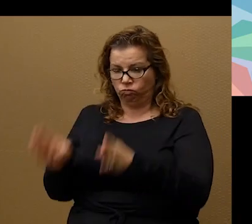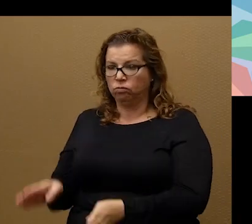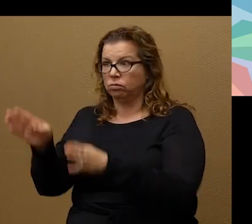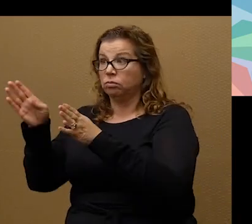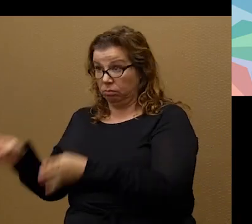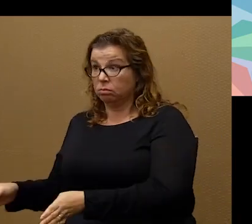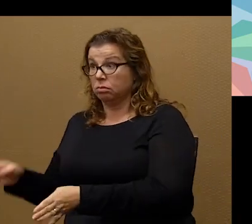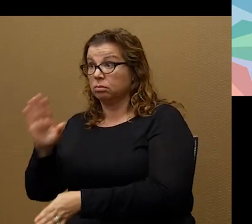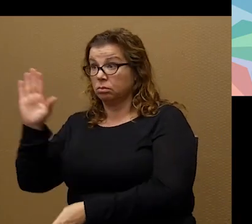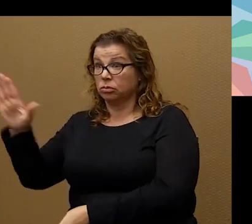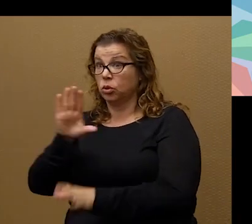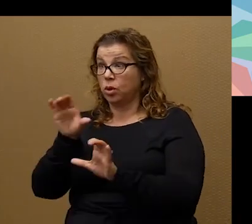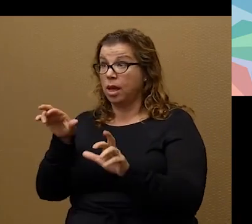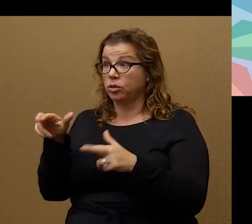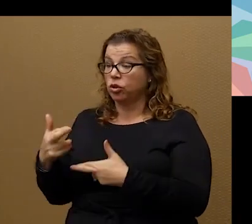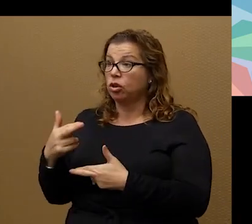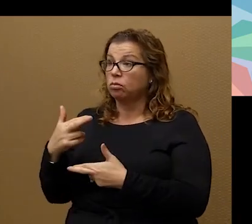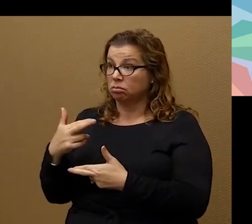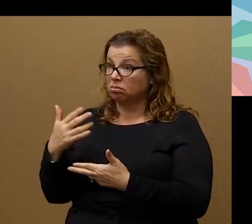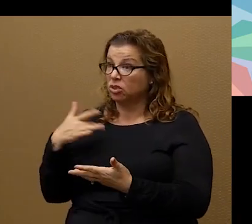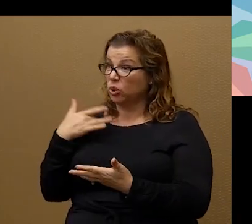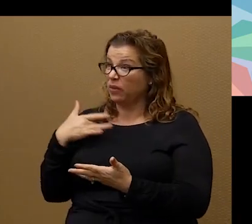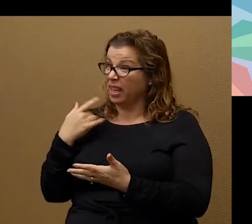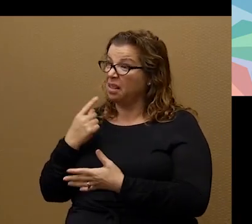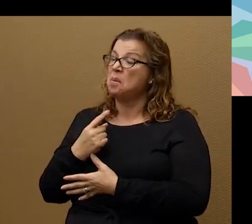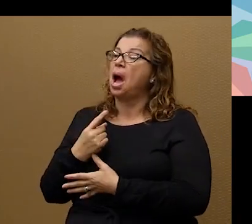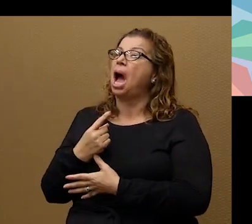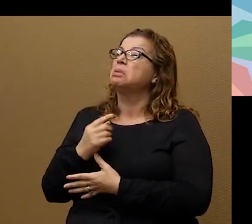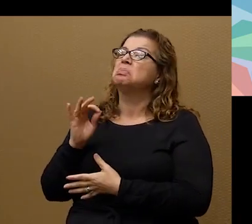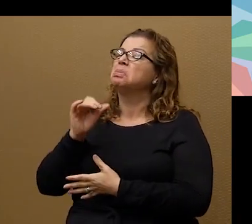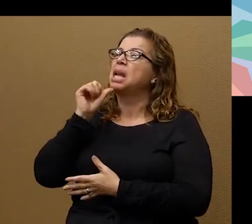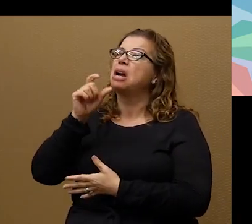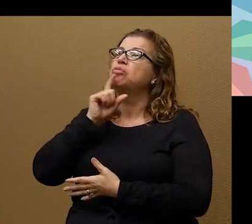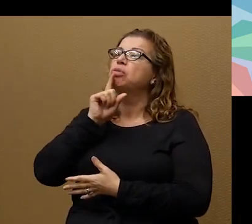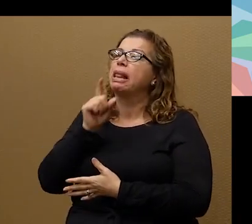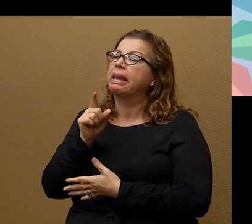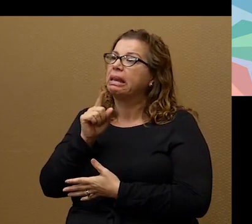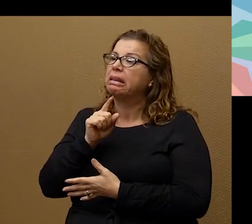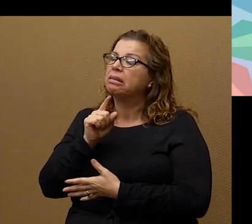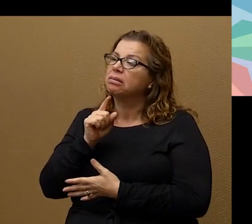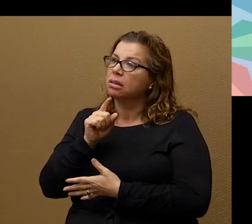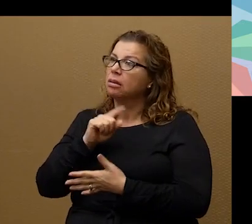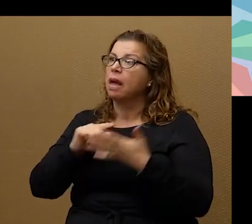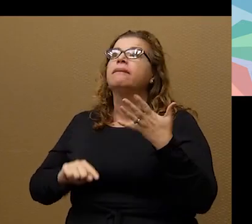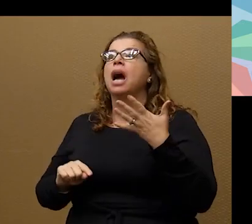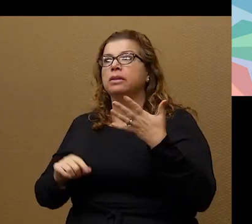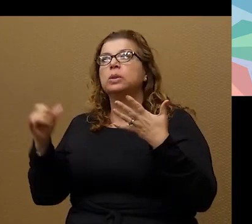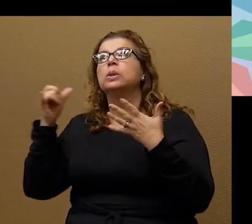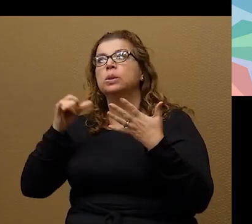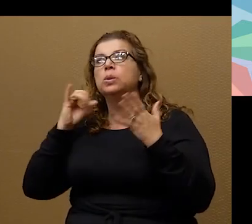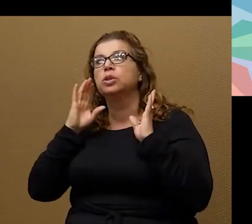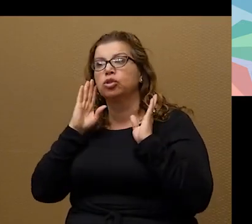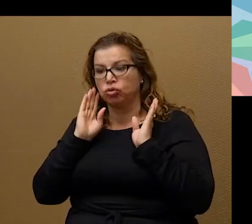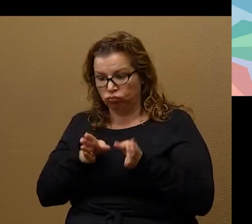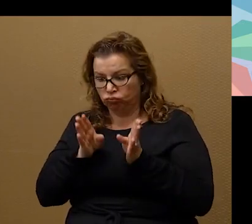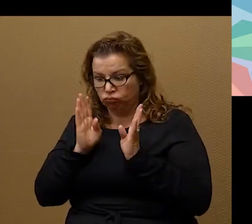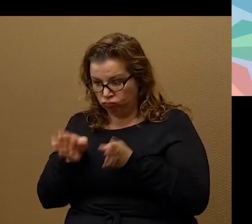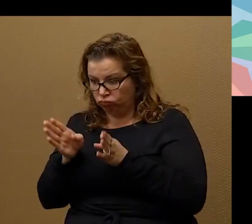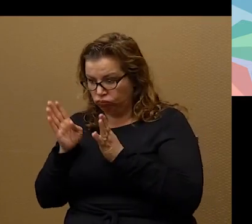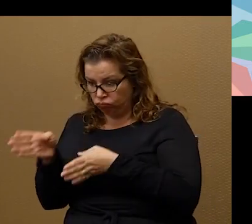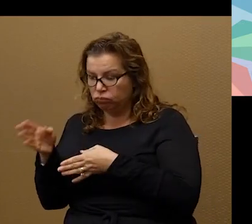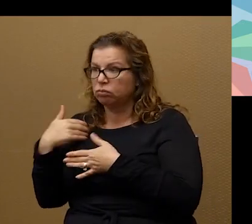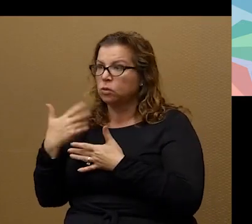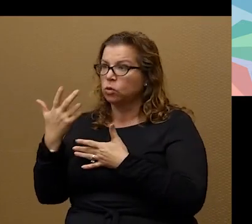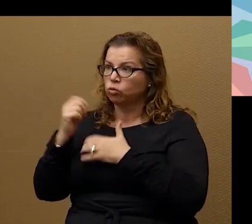structured teaching is, 1 through 5. And then think about your instruction. How structured is your instruction?